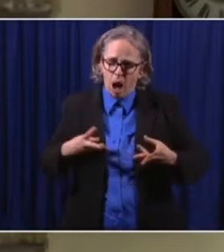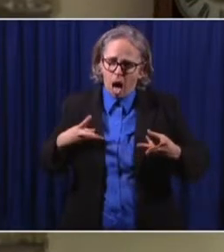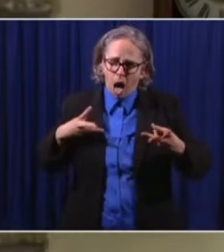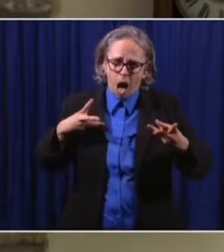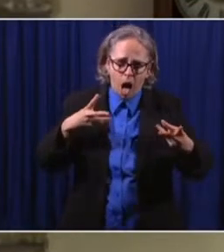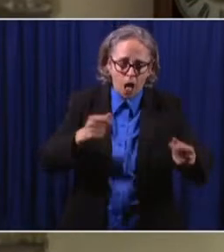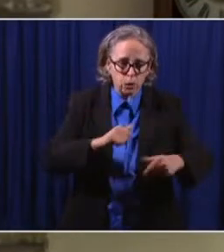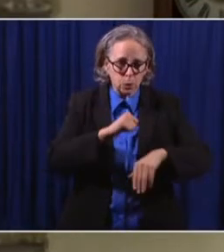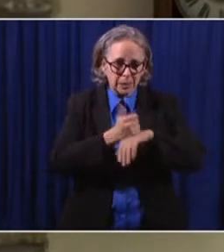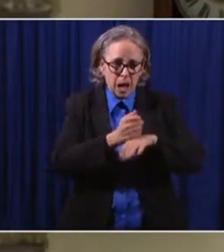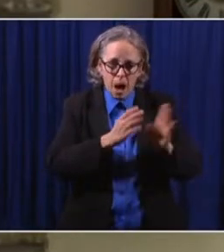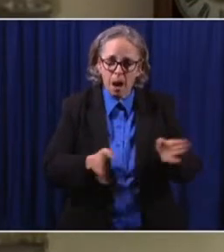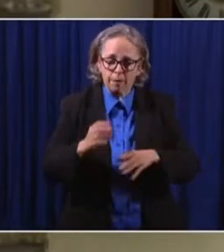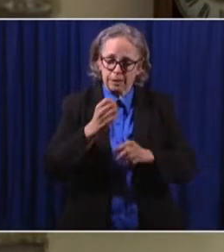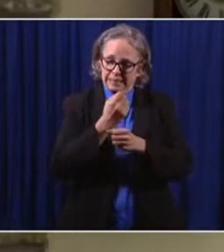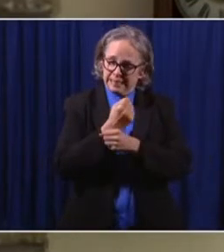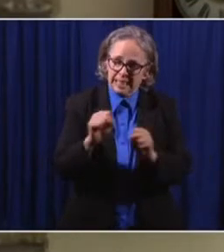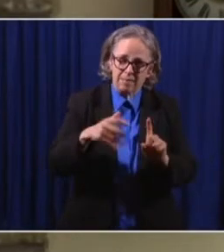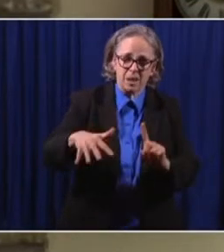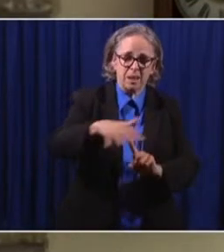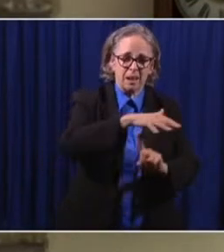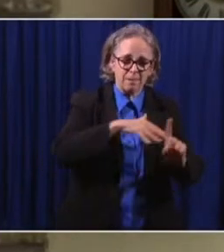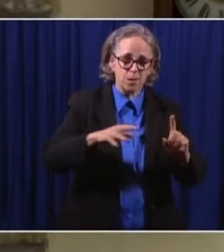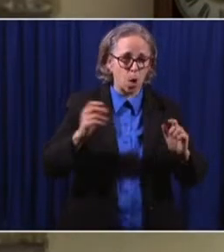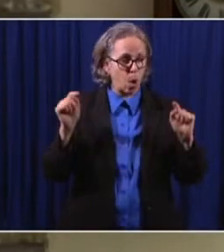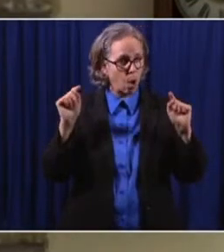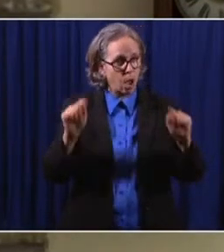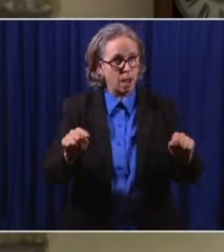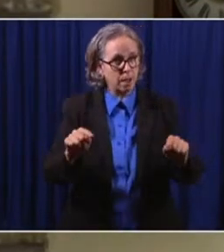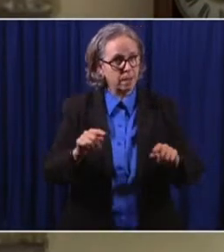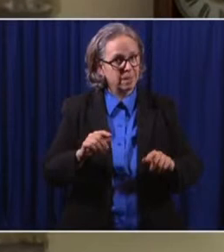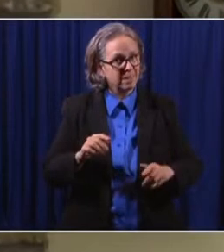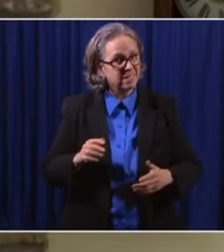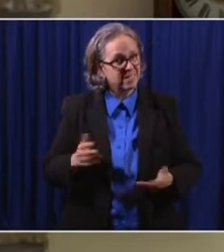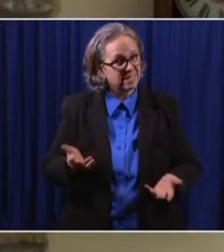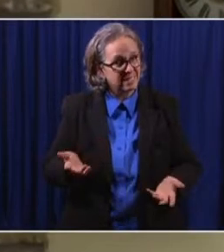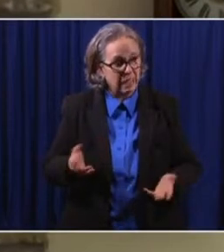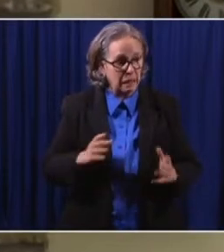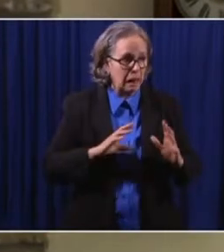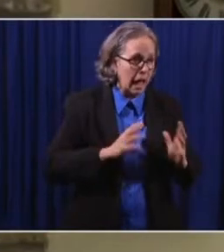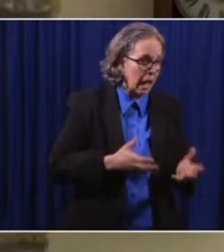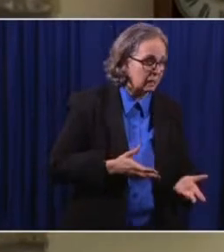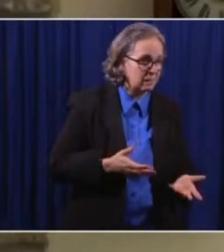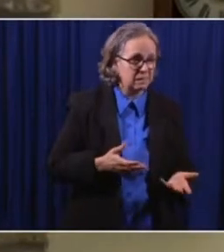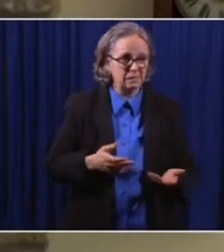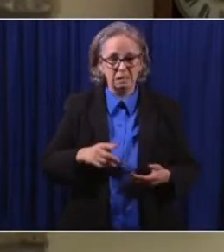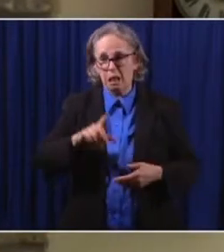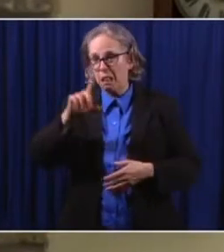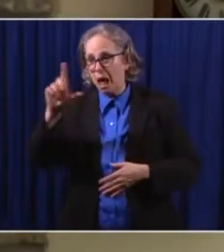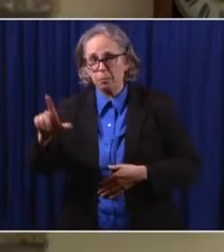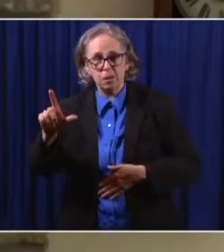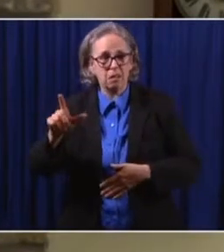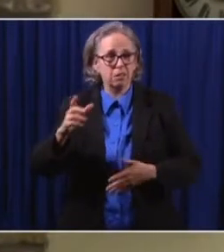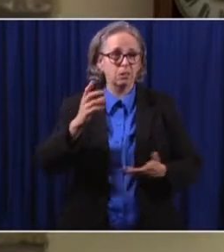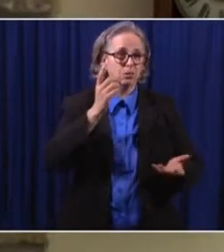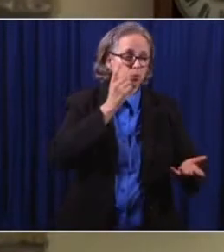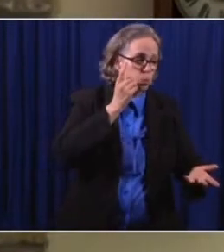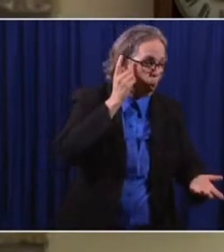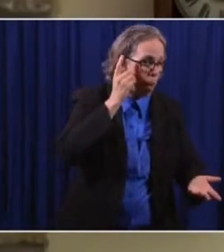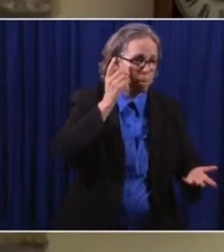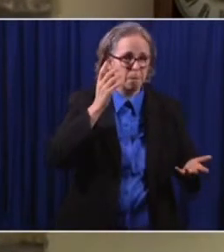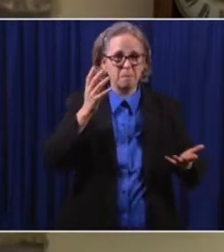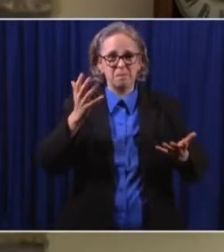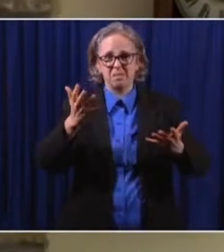or adults, in class, in the library, usually in a dorm.